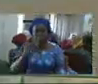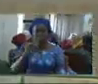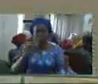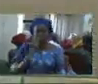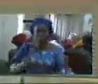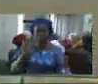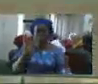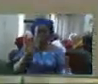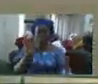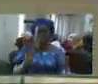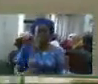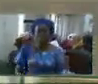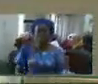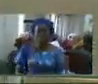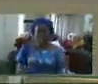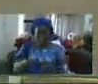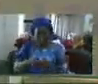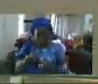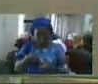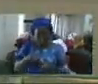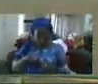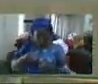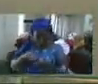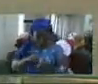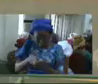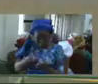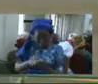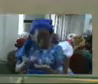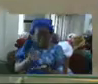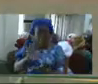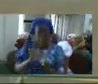But while you are opening your Bibles,